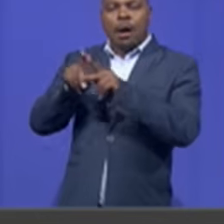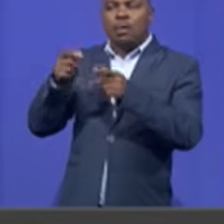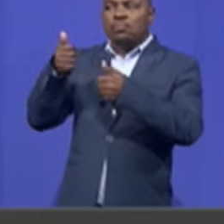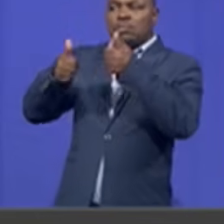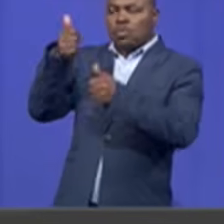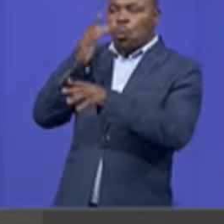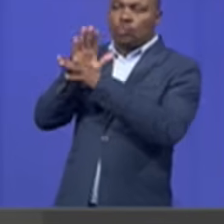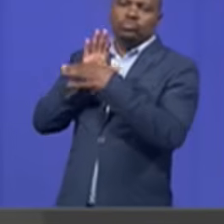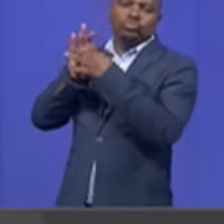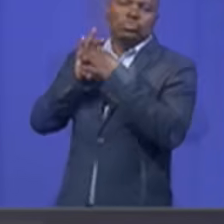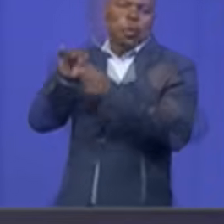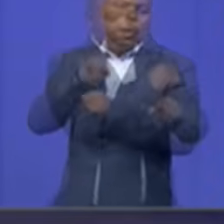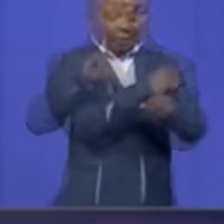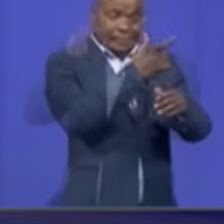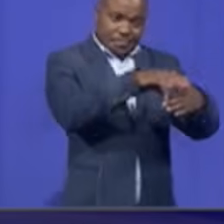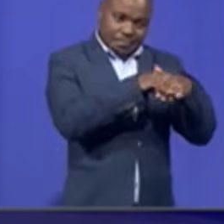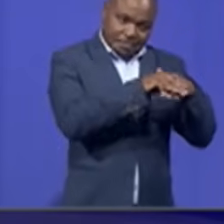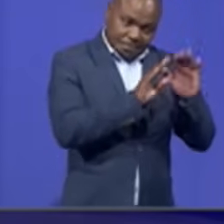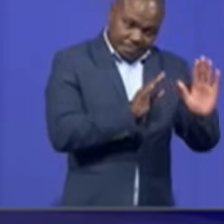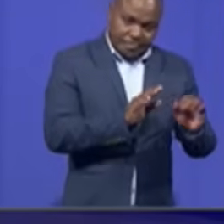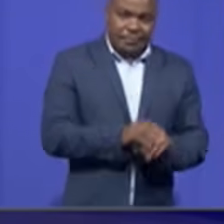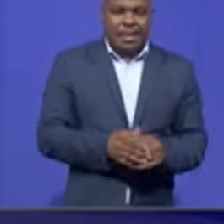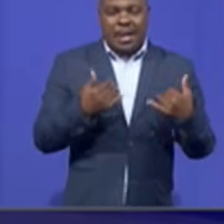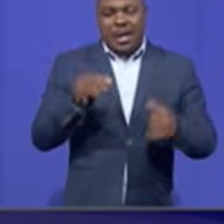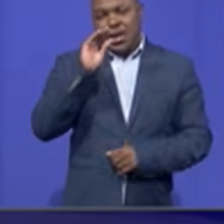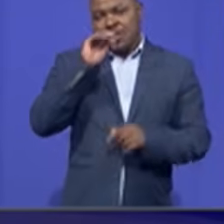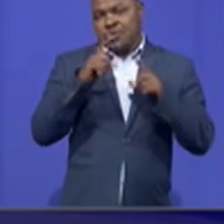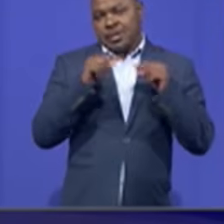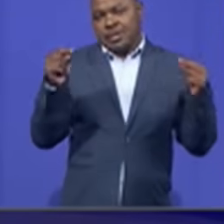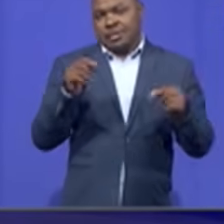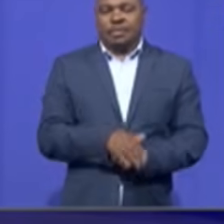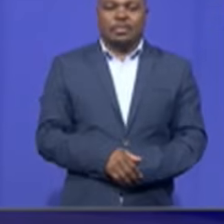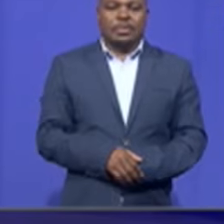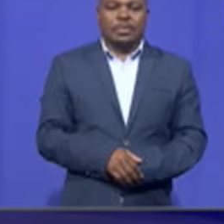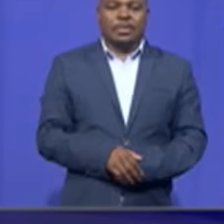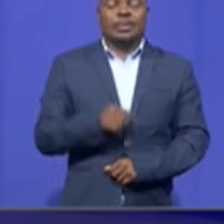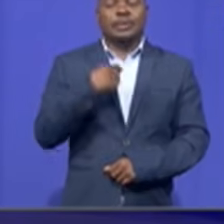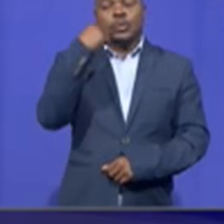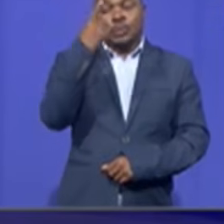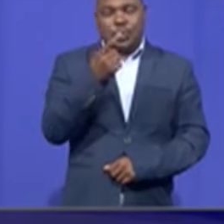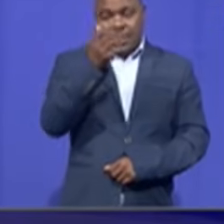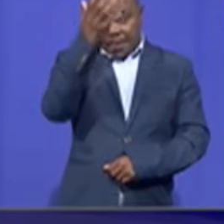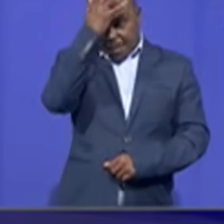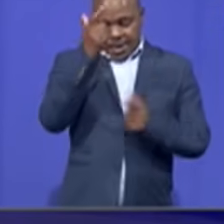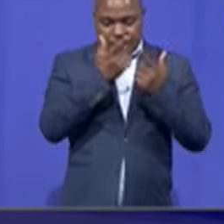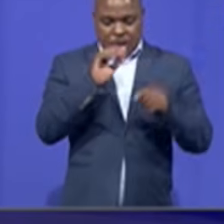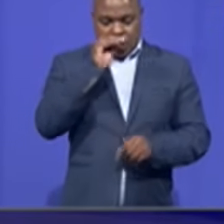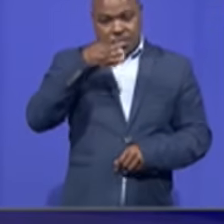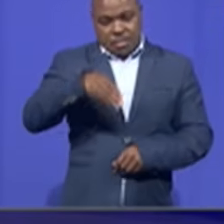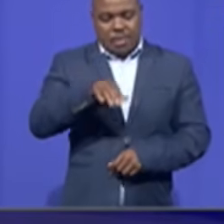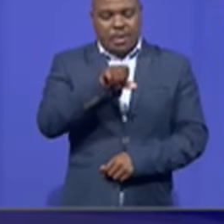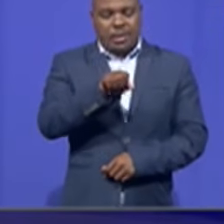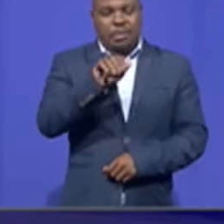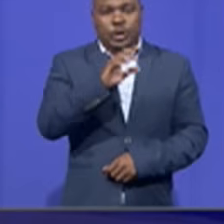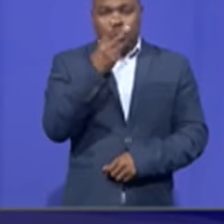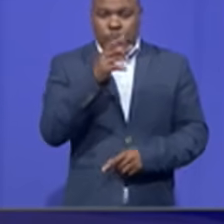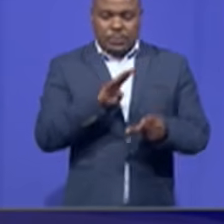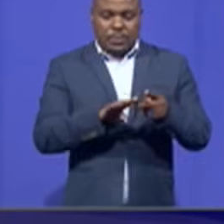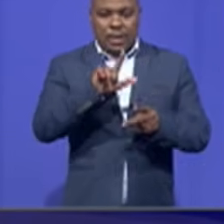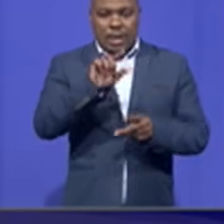as investigations continue. Mothoetso dindilikalo tsa segonjono dikgang tsa sepedi di a latela ka moso mo SABC 2